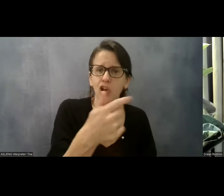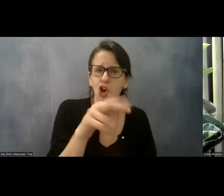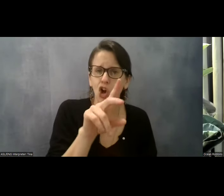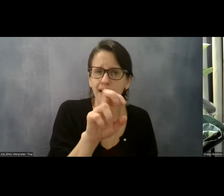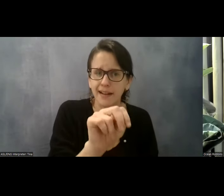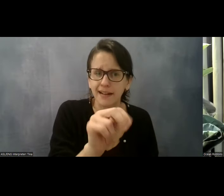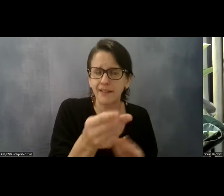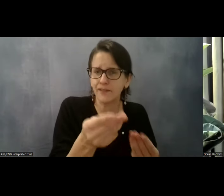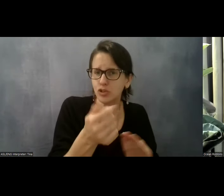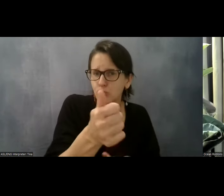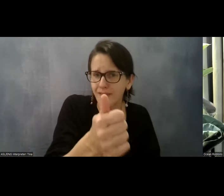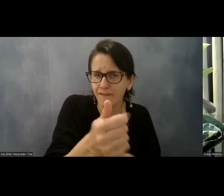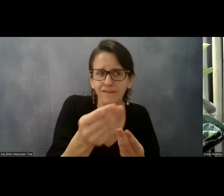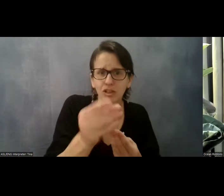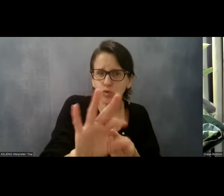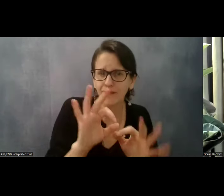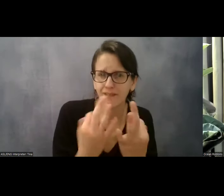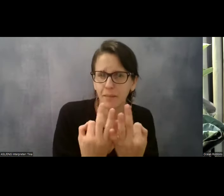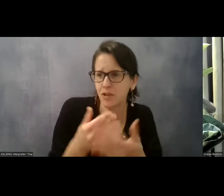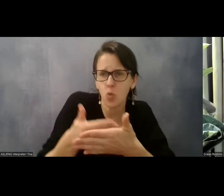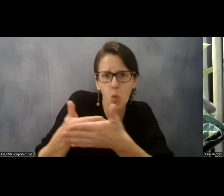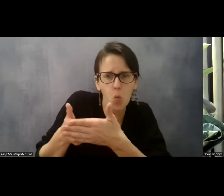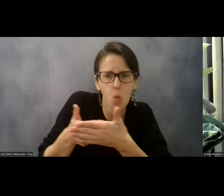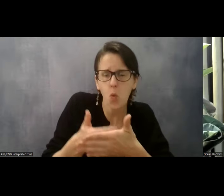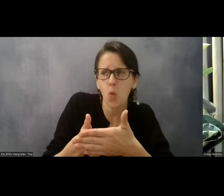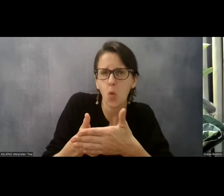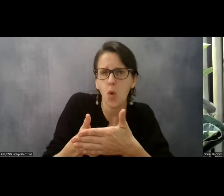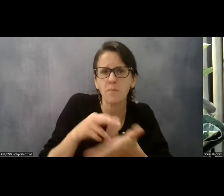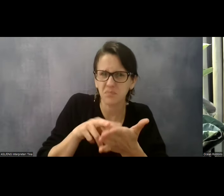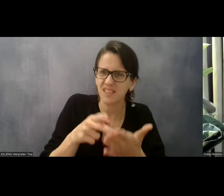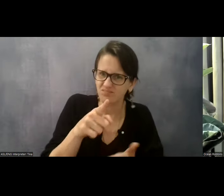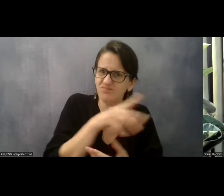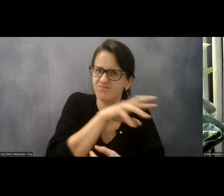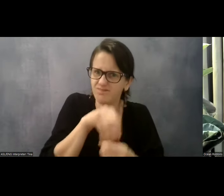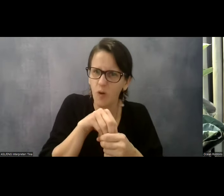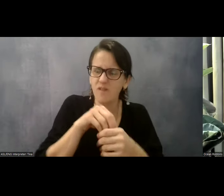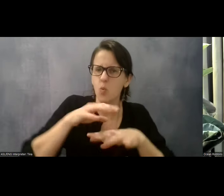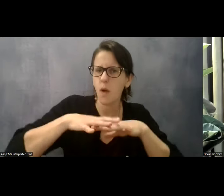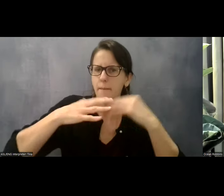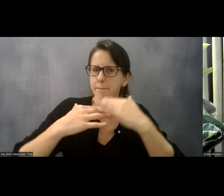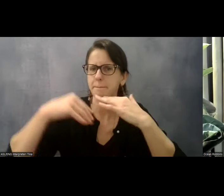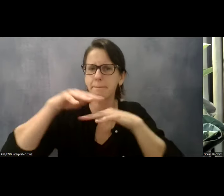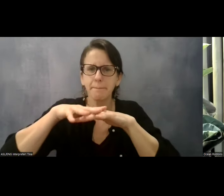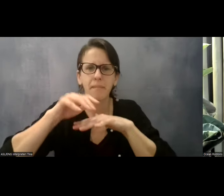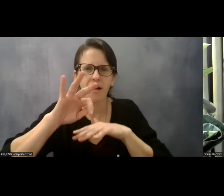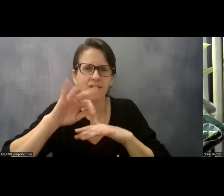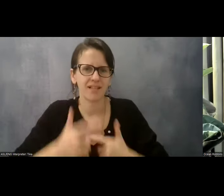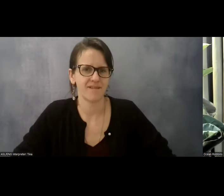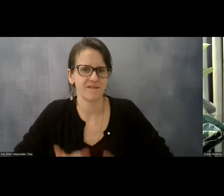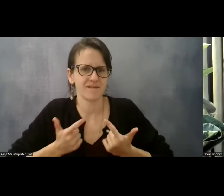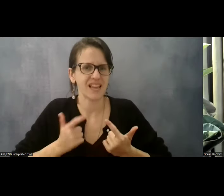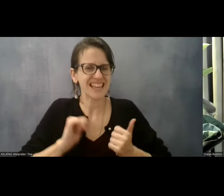you are directly participating in the web of life. And you can feel the reality,